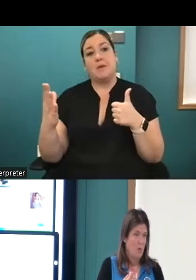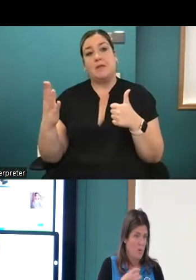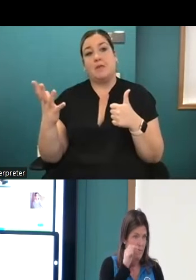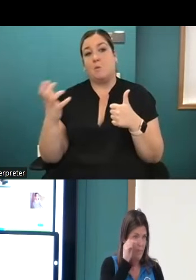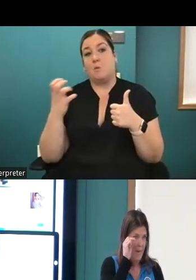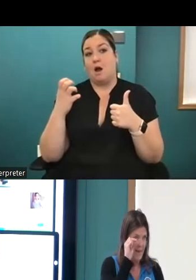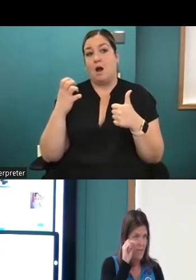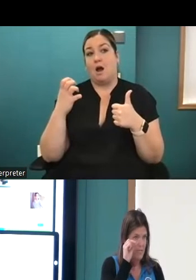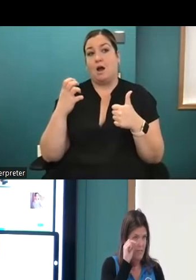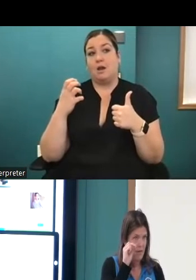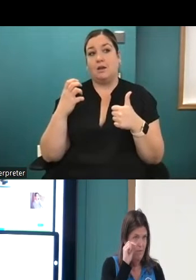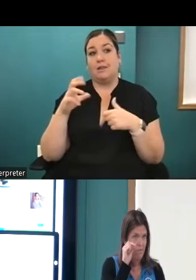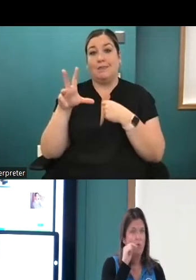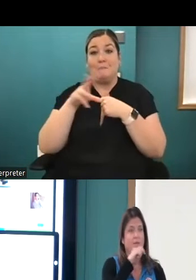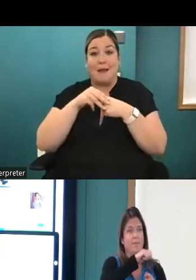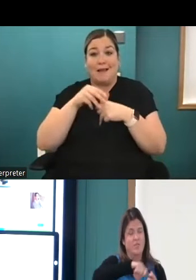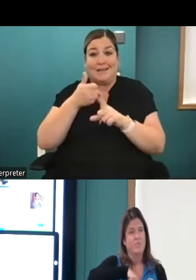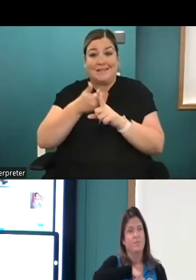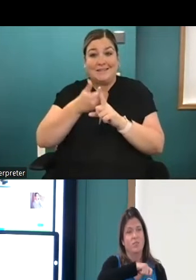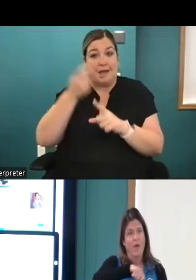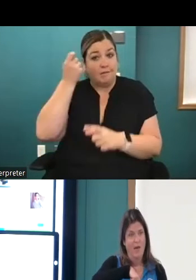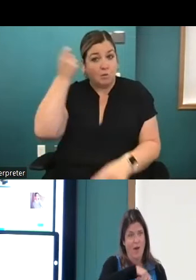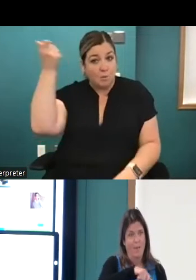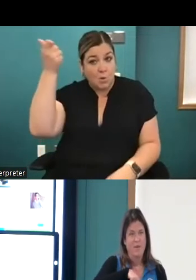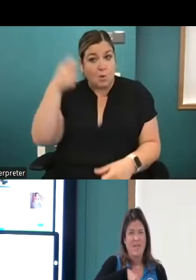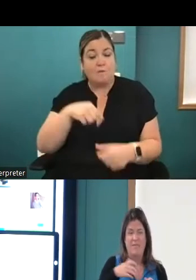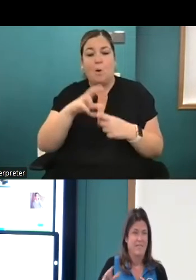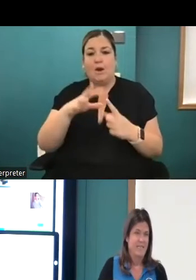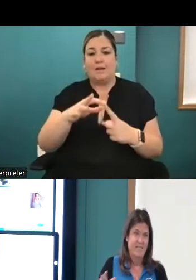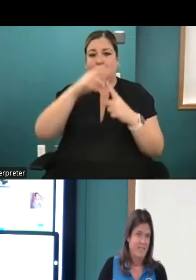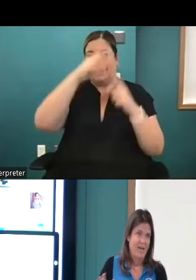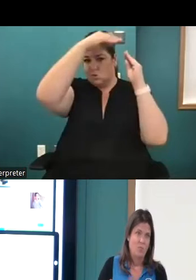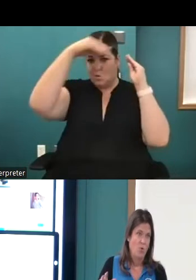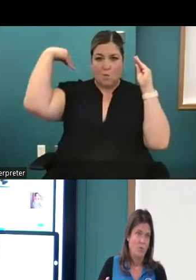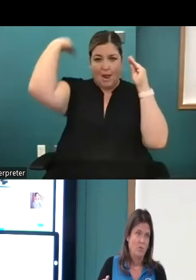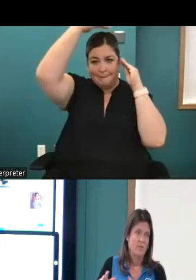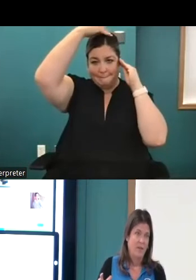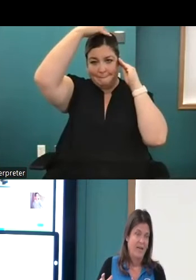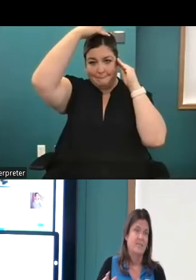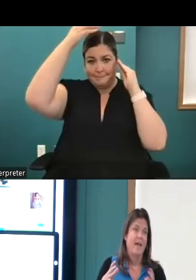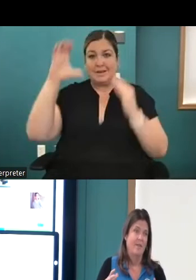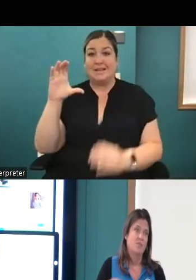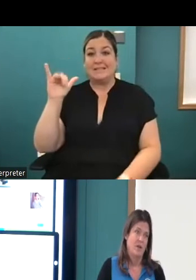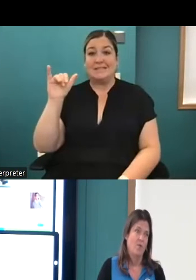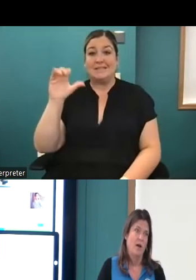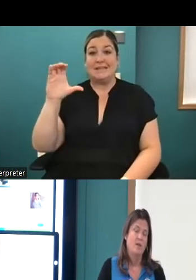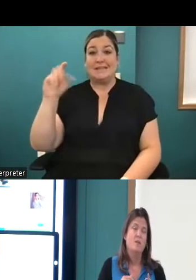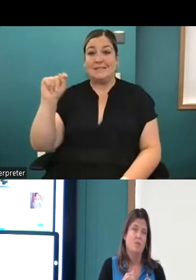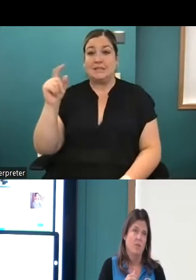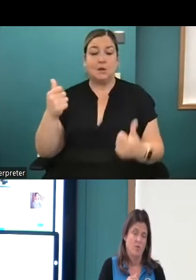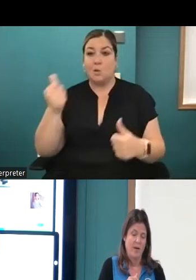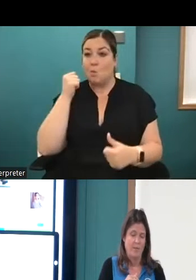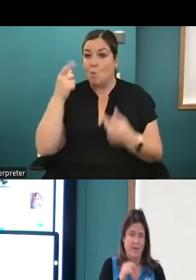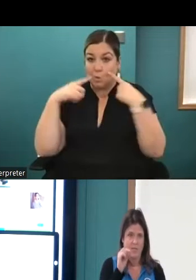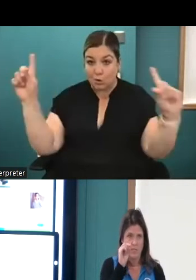want to remove the magnet itself, or they may do a special head wrap. If a CT scan won't suffice and they have to do an MRI,